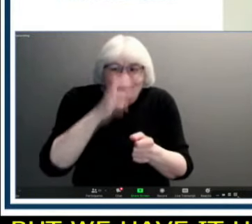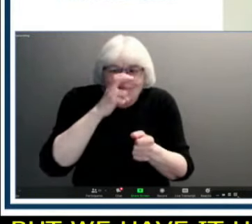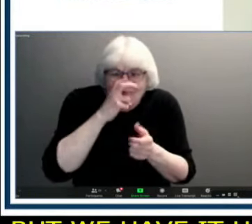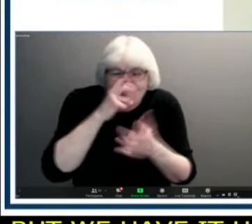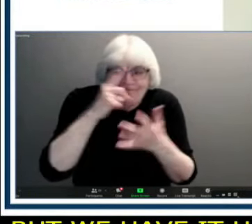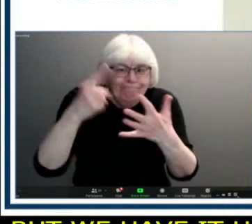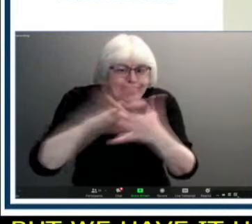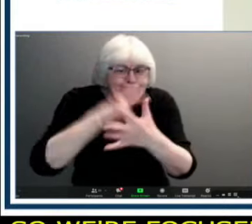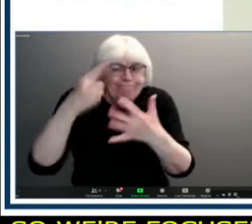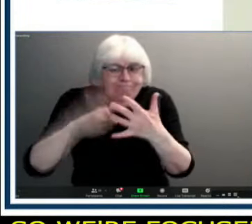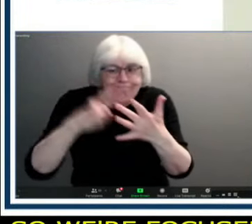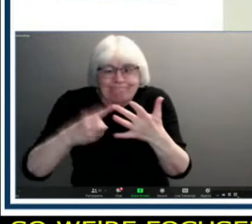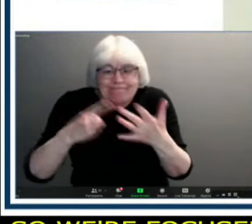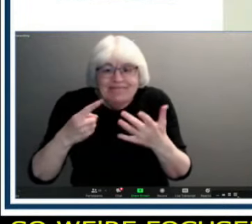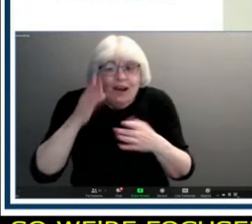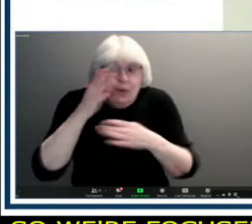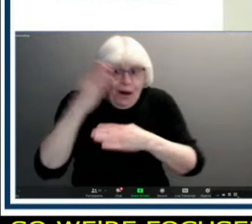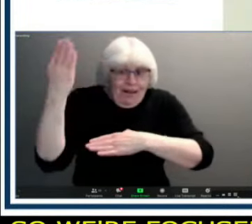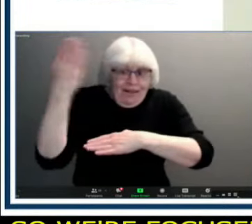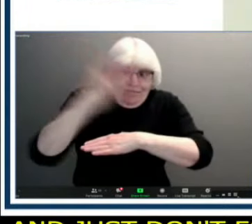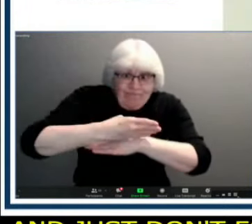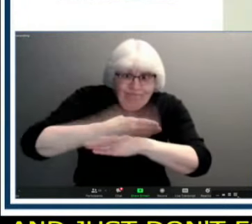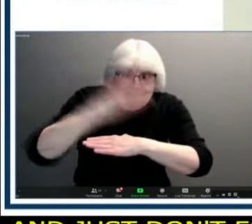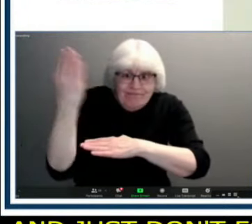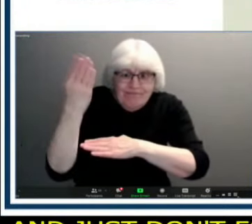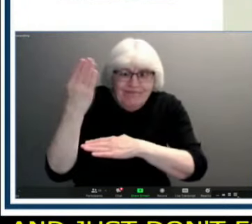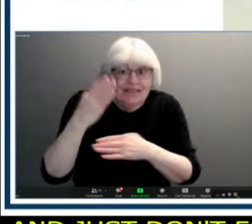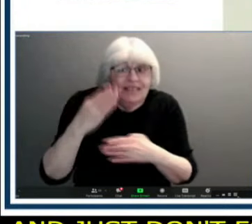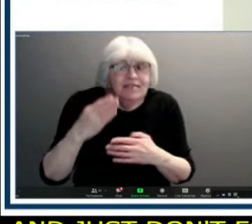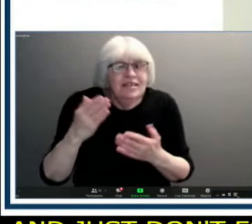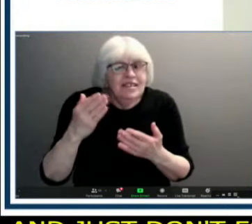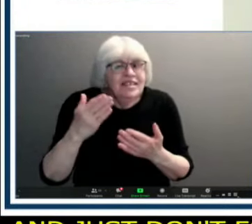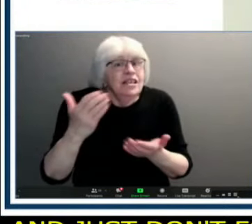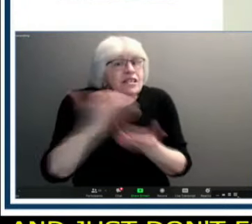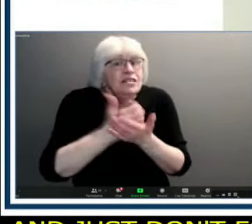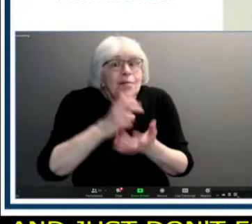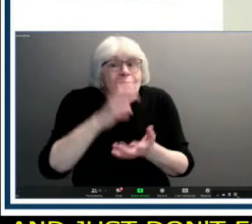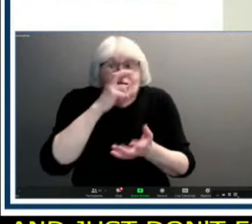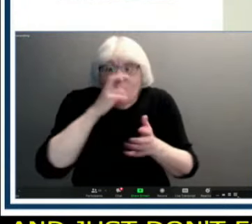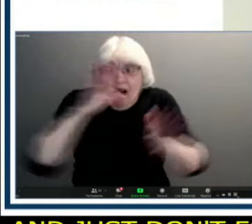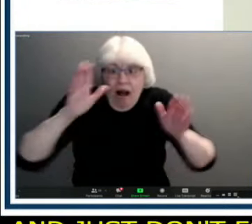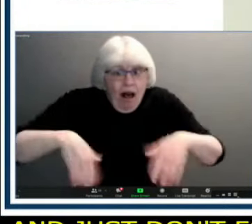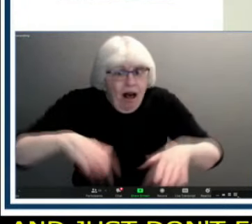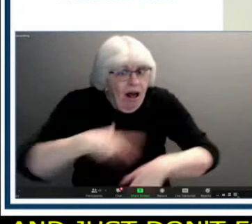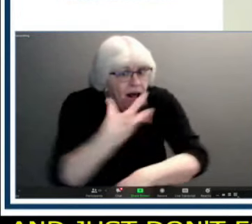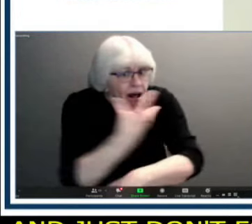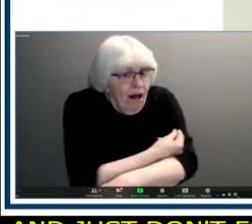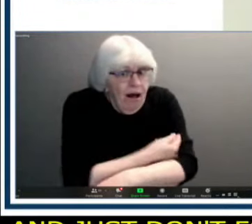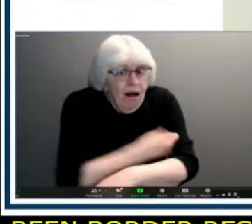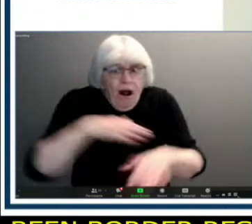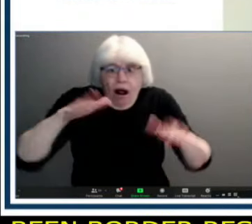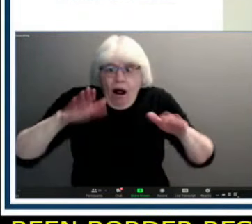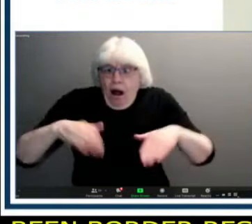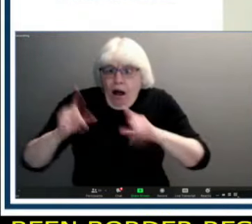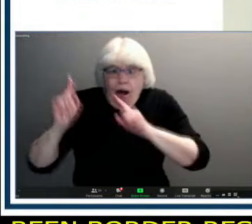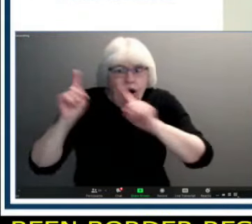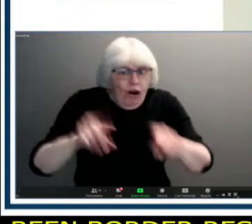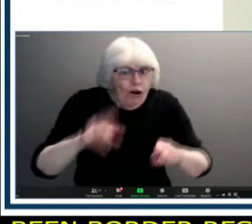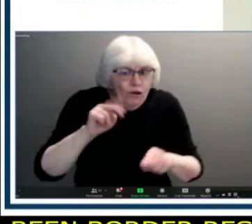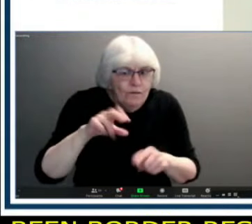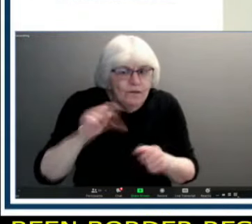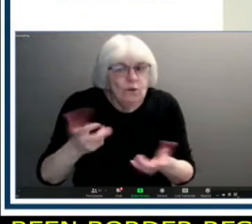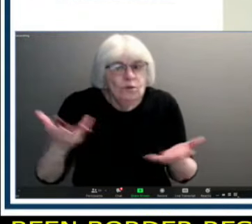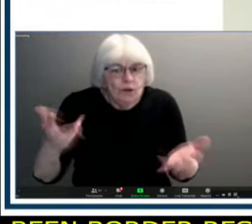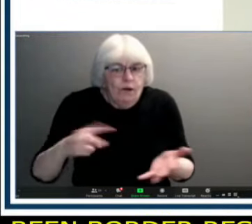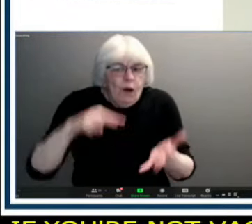along. If you're not vaccinated and you're coming into Nova Scotia, you still have an obligation to isolate.